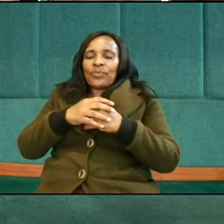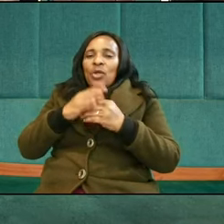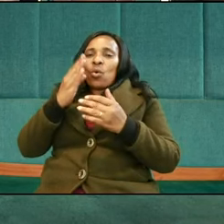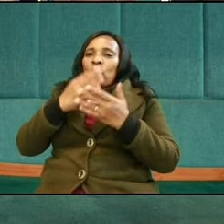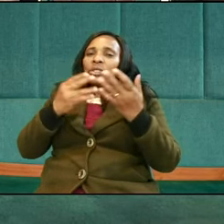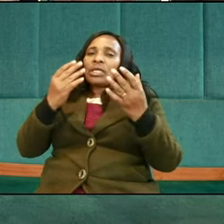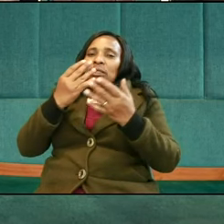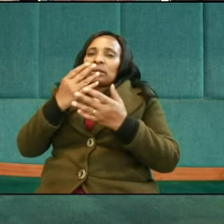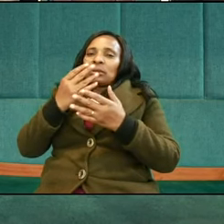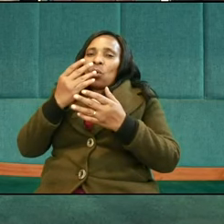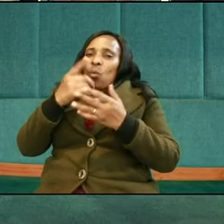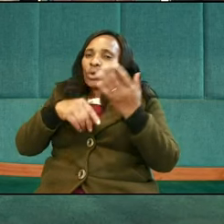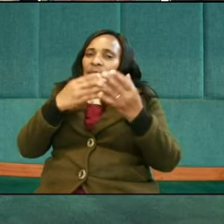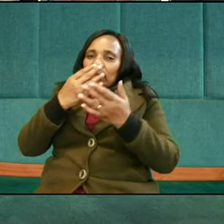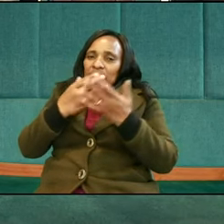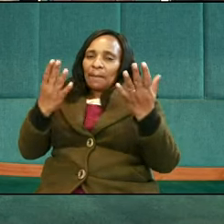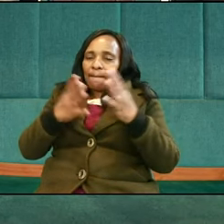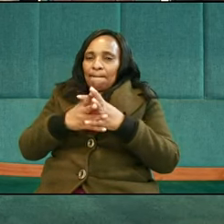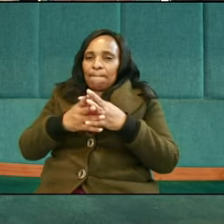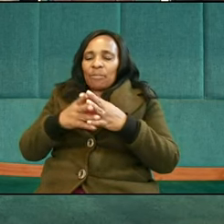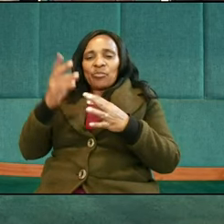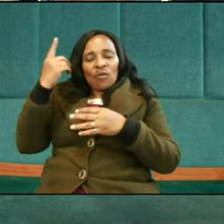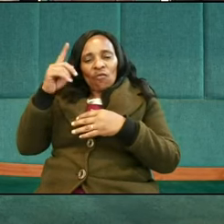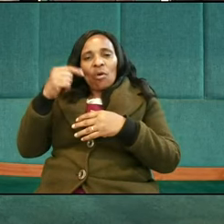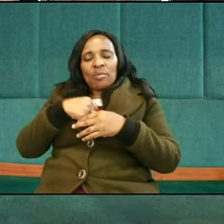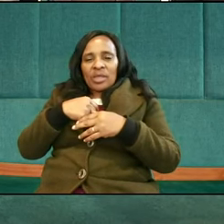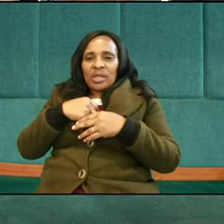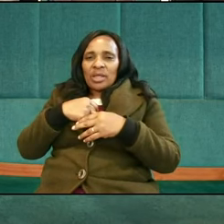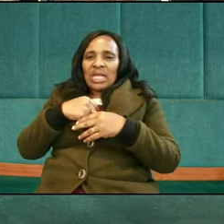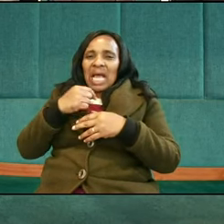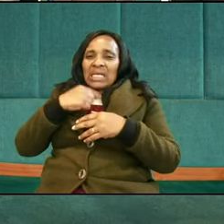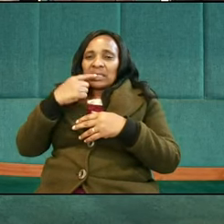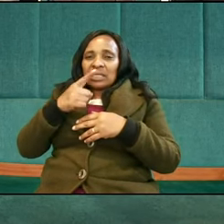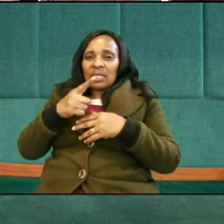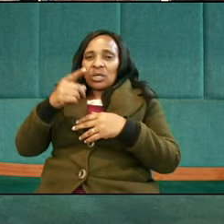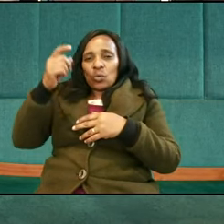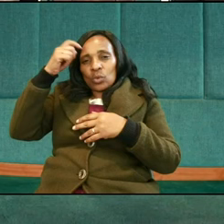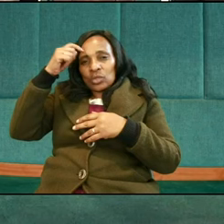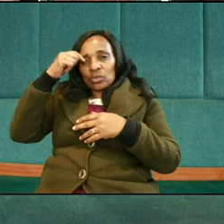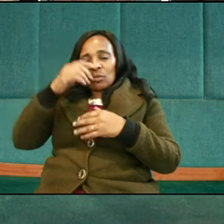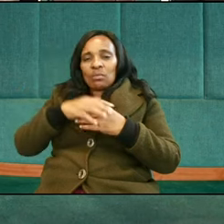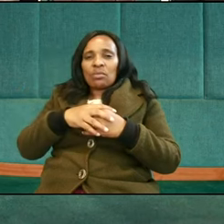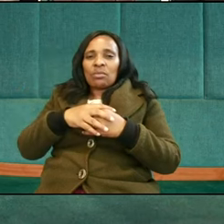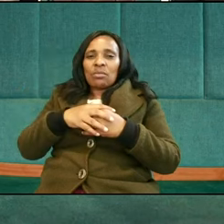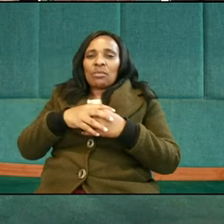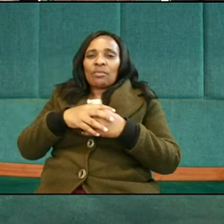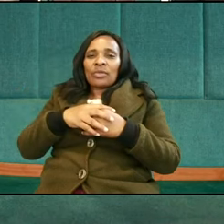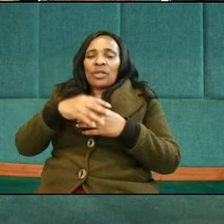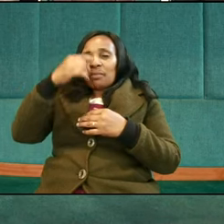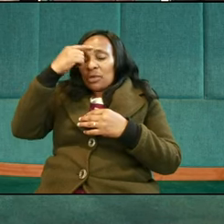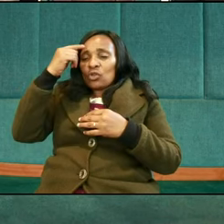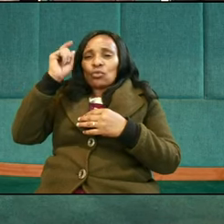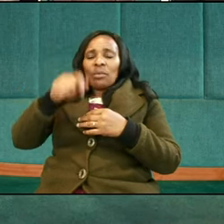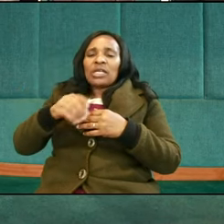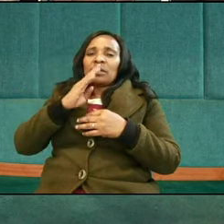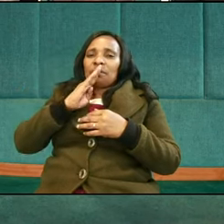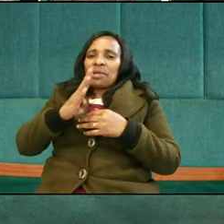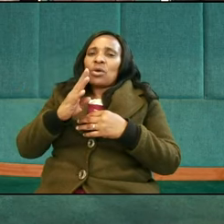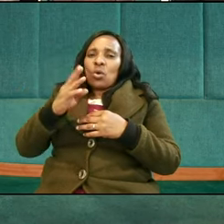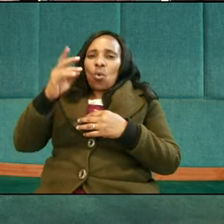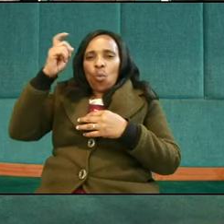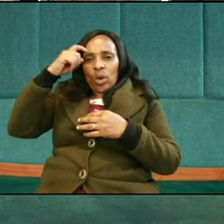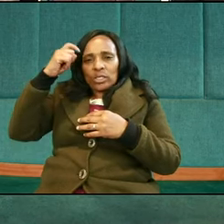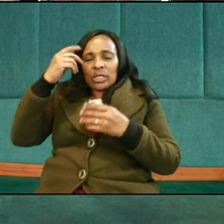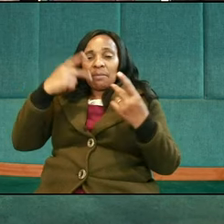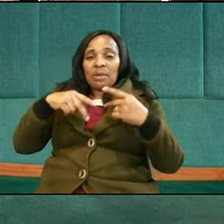some of the things that you might think? I think for me, I'd say wisdom, because you need to be wise for people